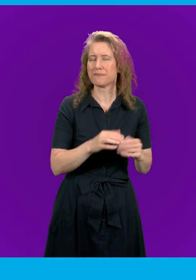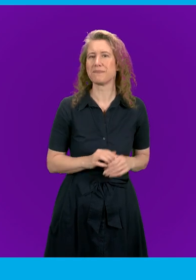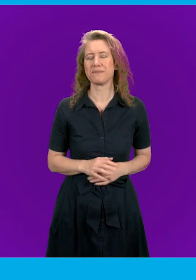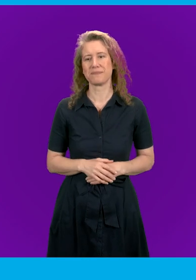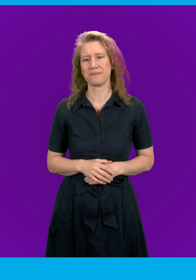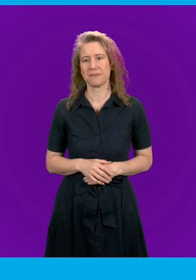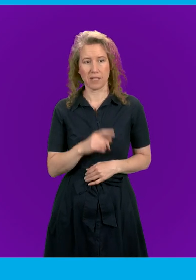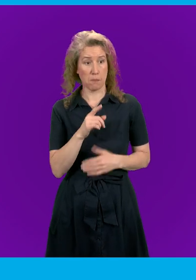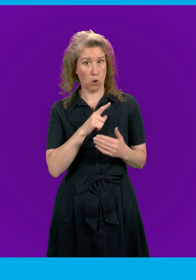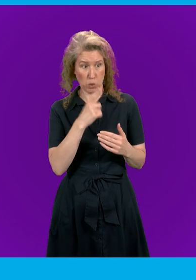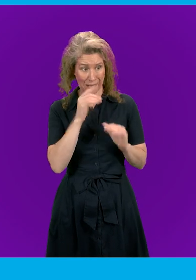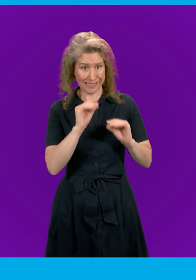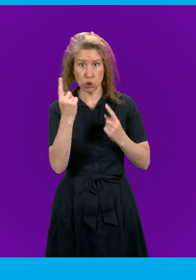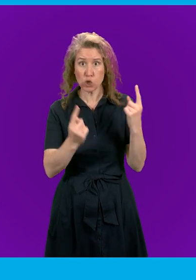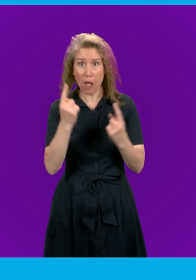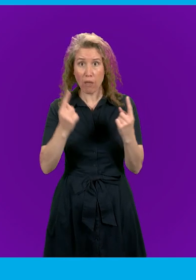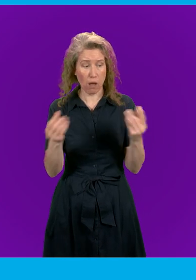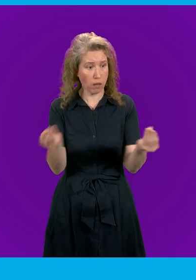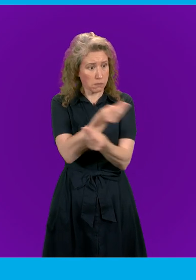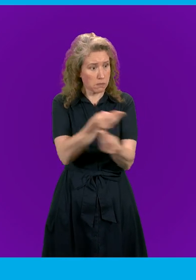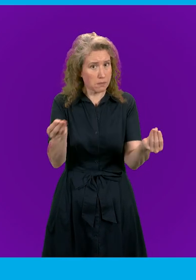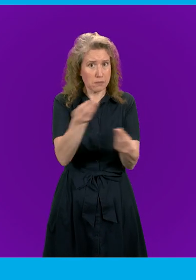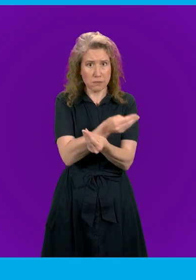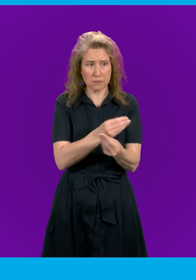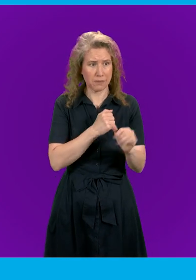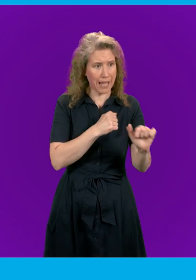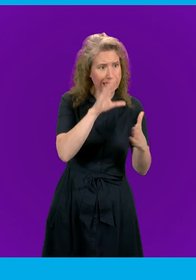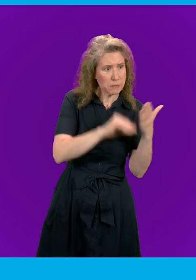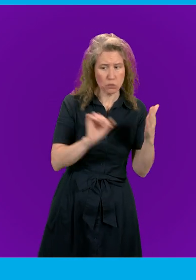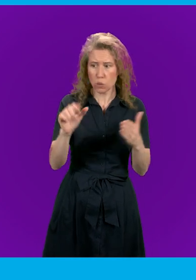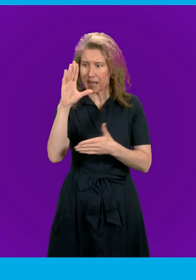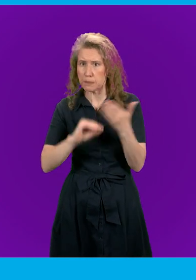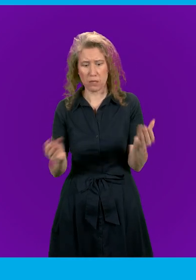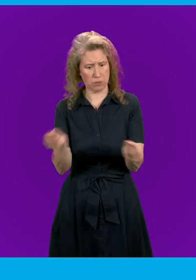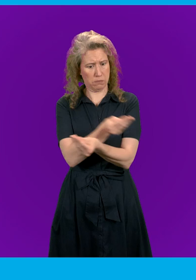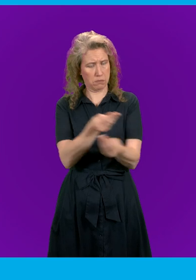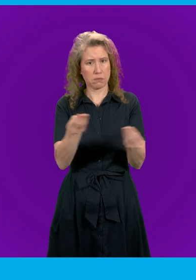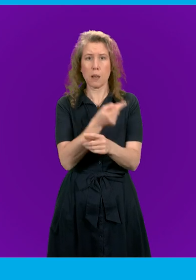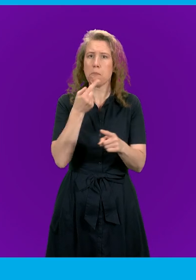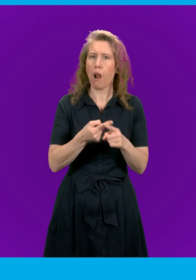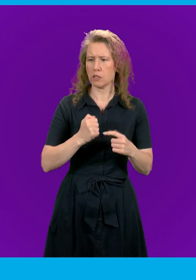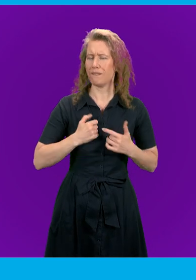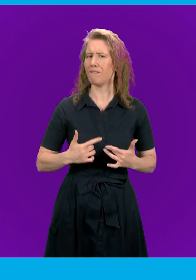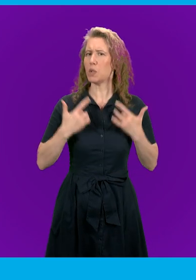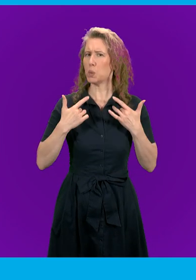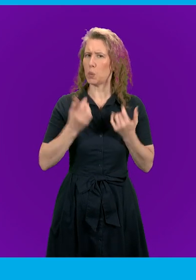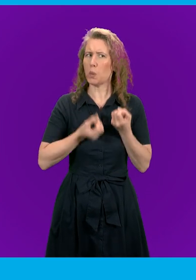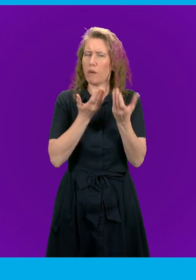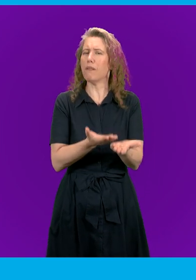you can teach each other about what the other gender is experiencing, but also means you can give your opinions